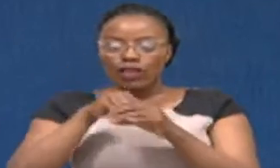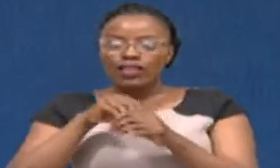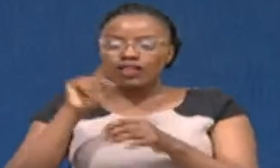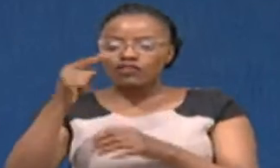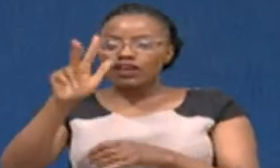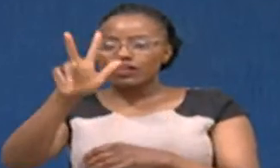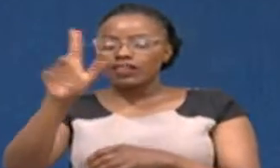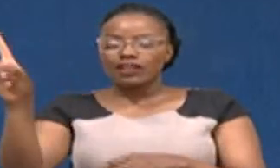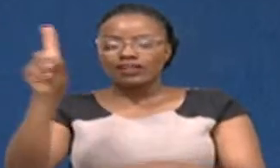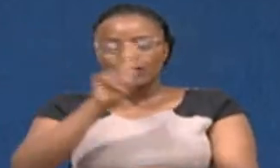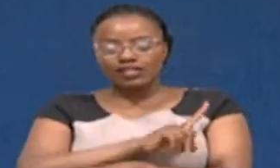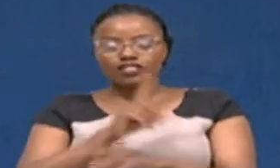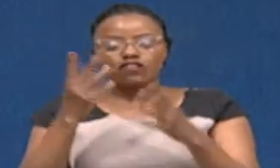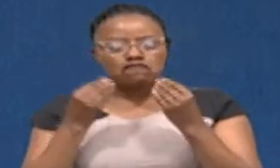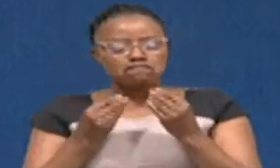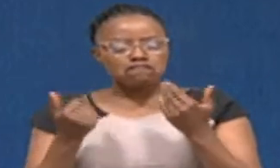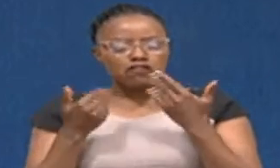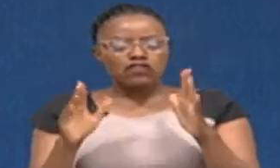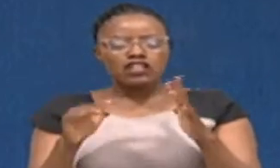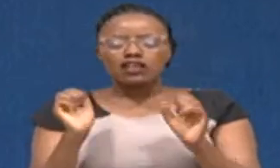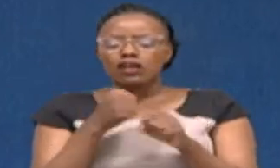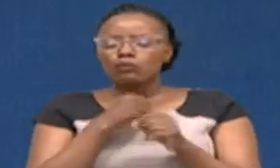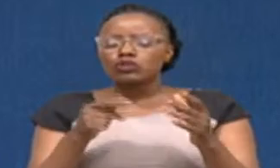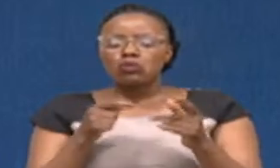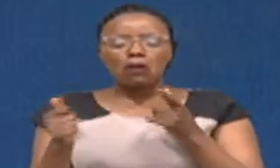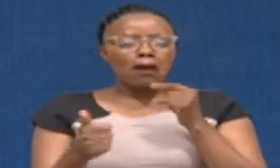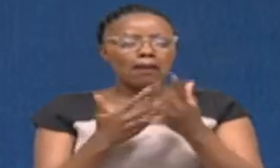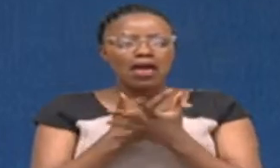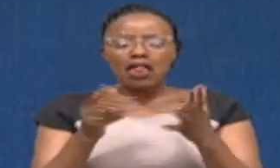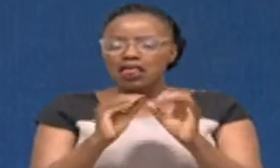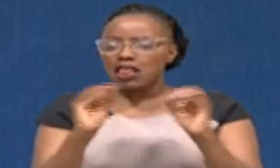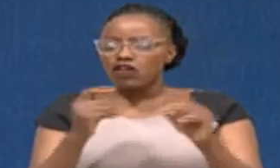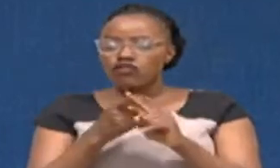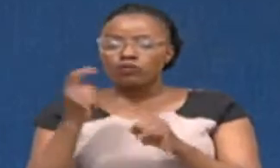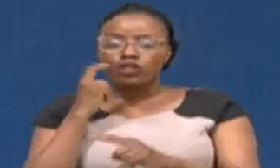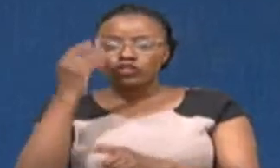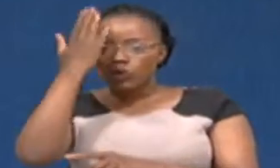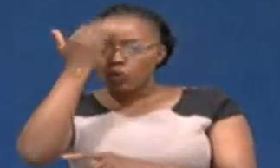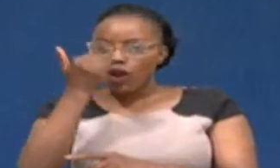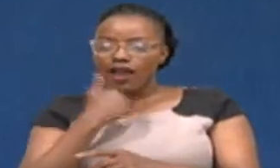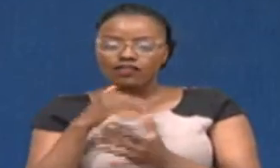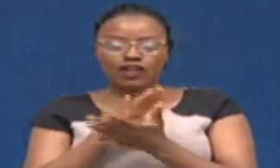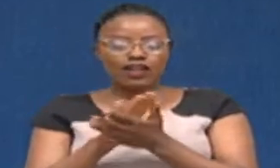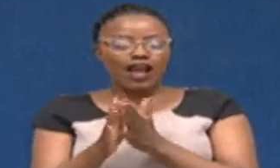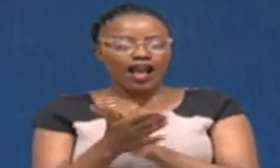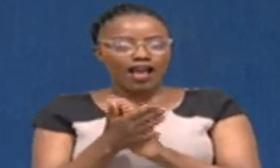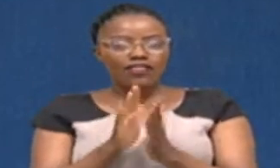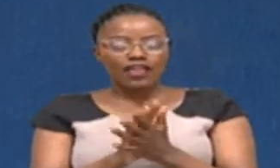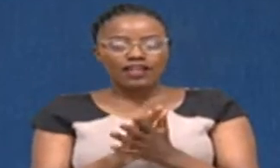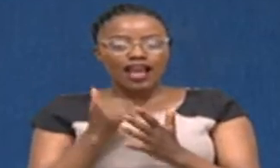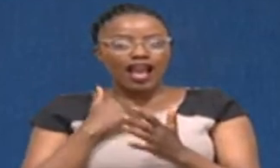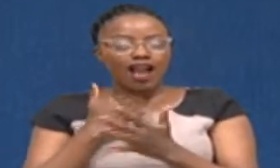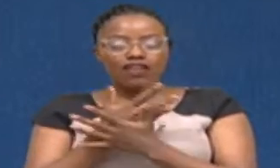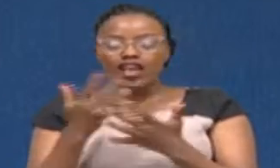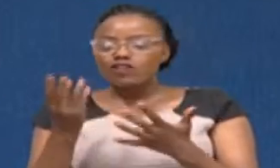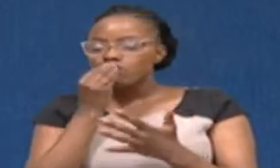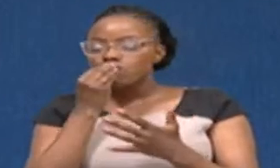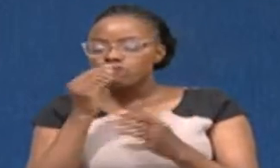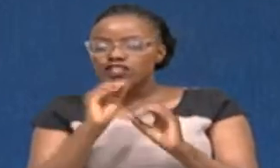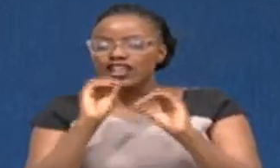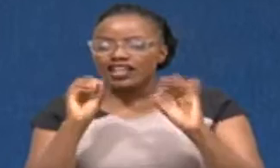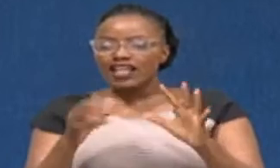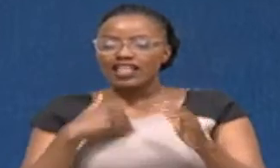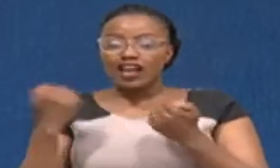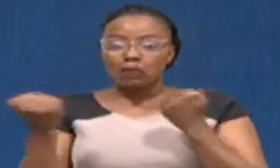first 3 days. So you couldn't shop, you couldn't buy anything from the shops because there was nothing. And there was no supply from anywhere because